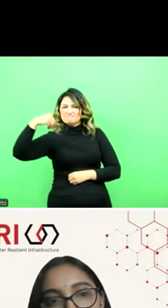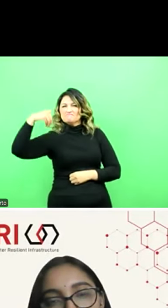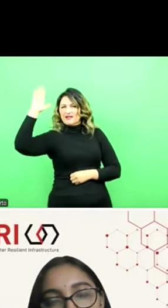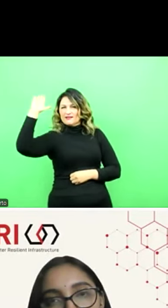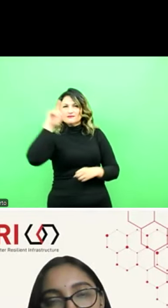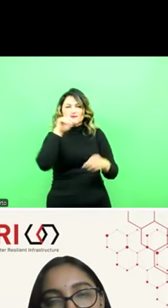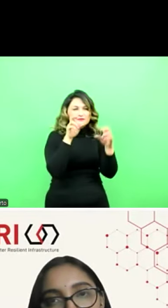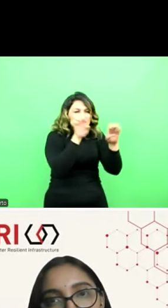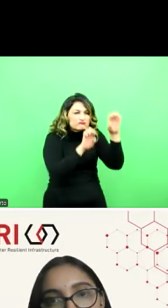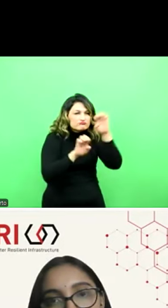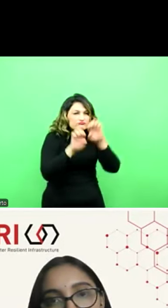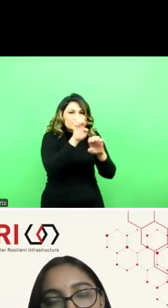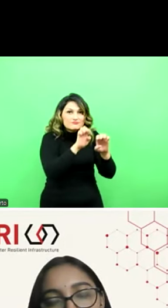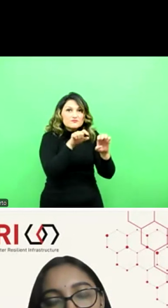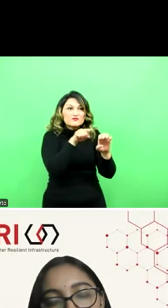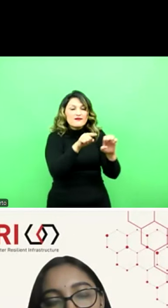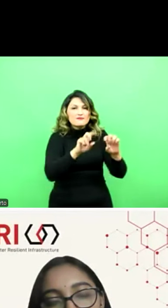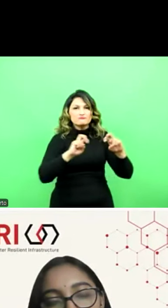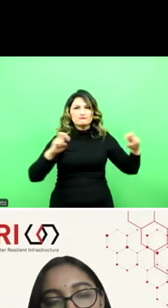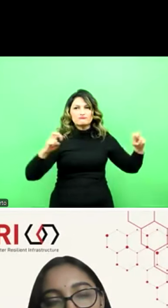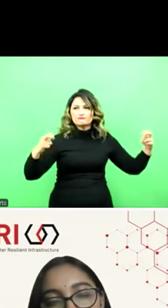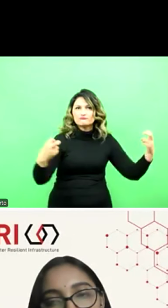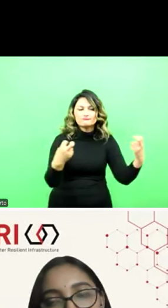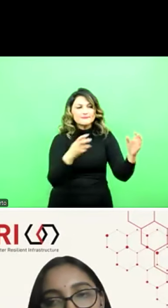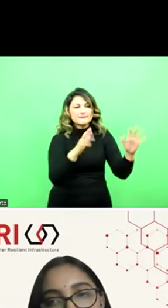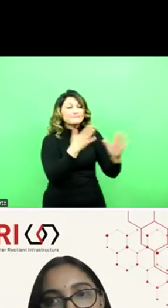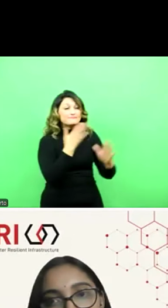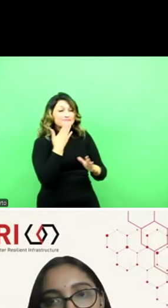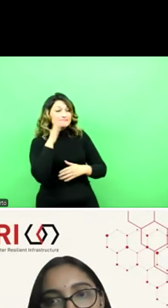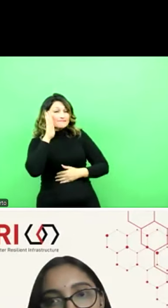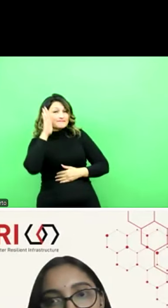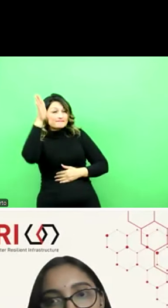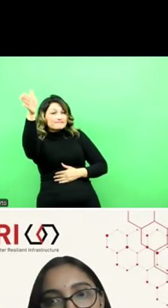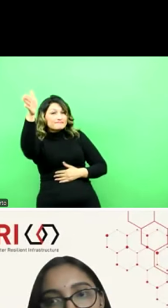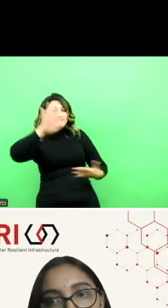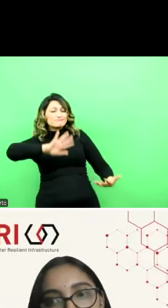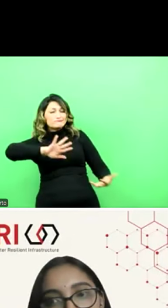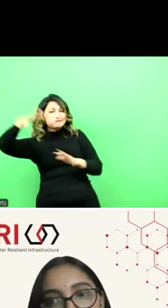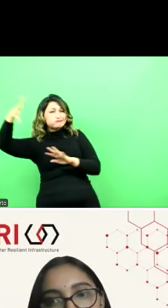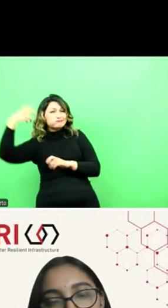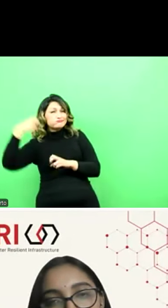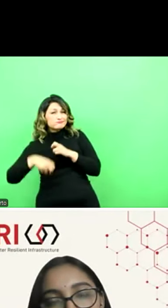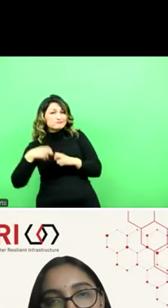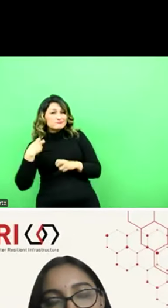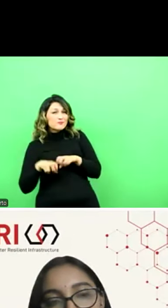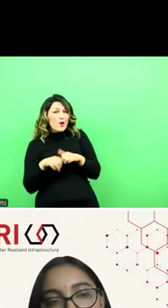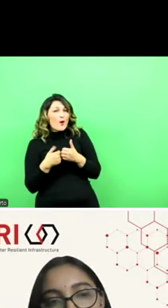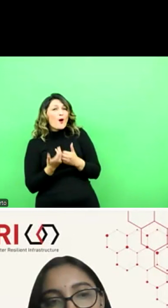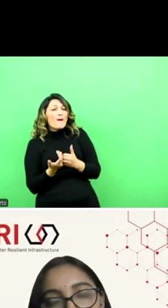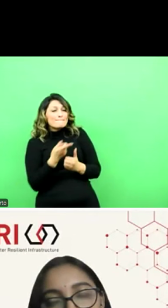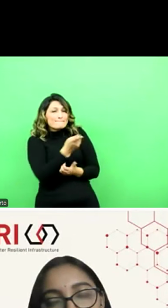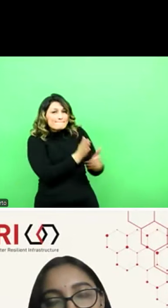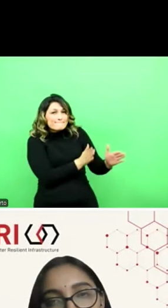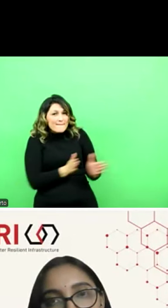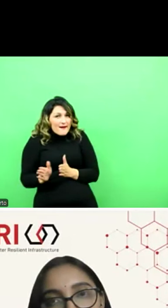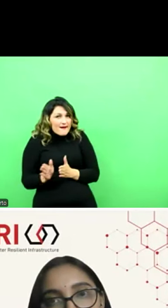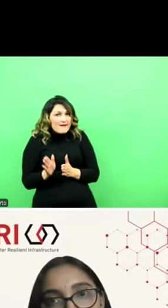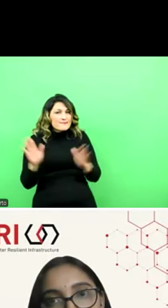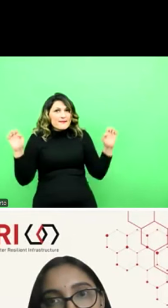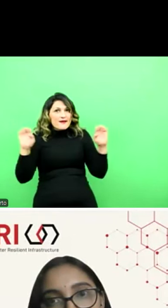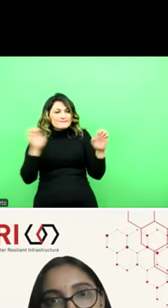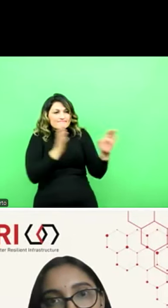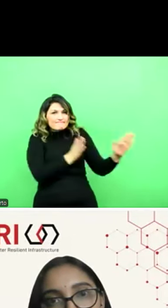final stages of discussion with the government. And together we are bringing all the lessons in developing a policy